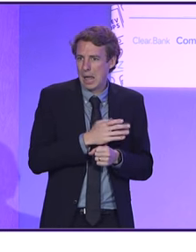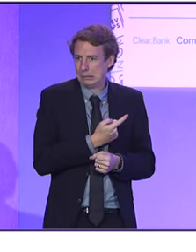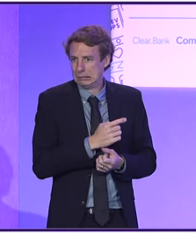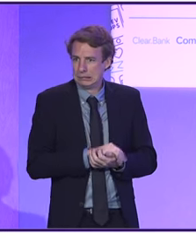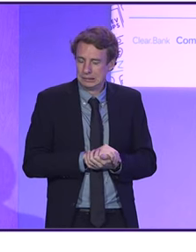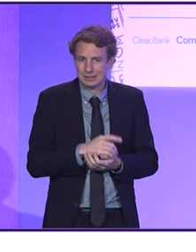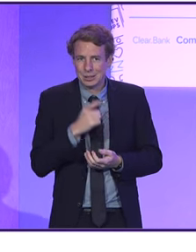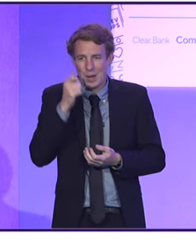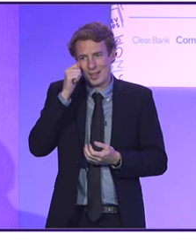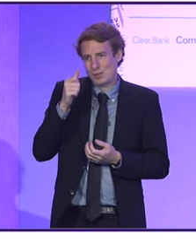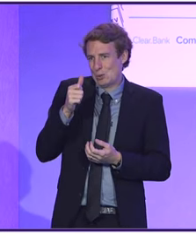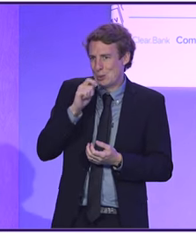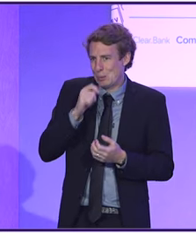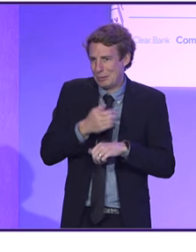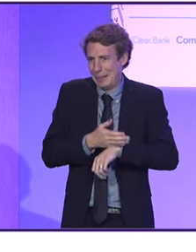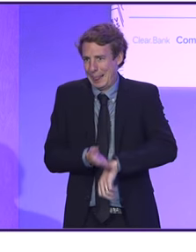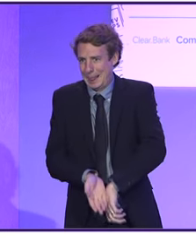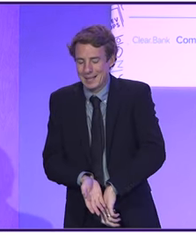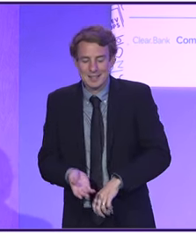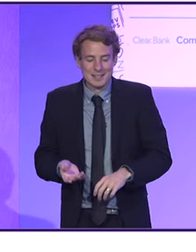over. But yeah, these are the metrics of my talk.